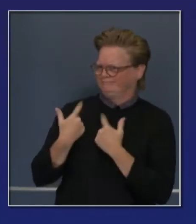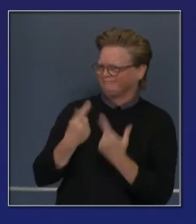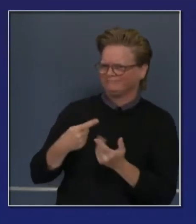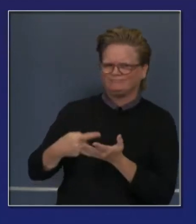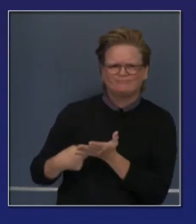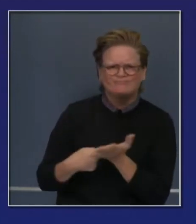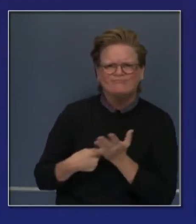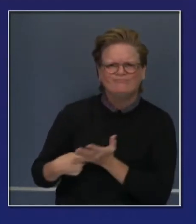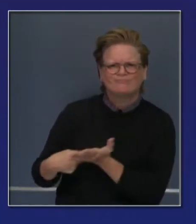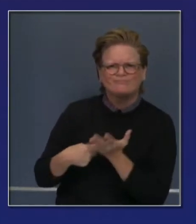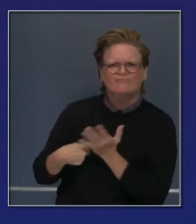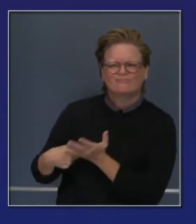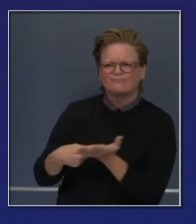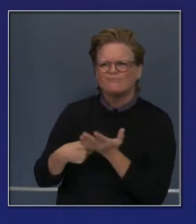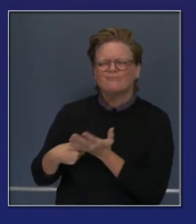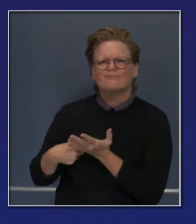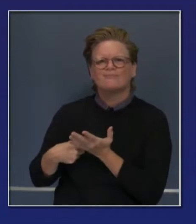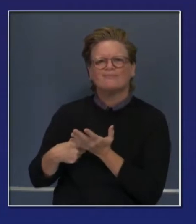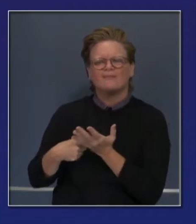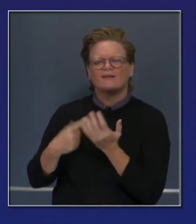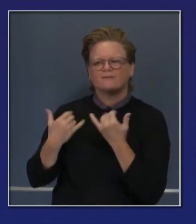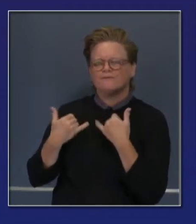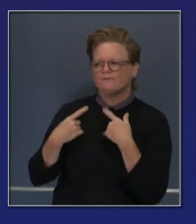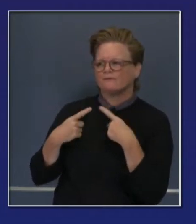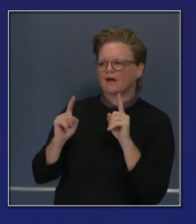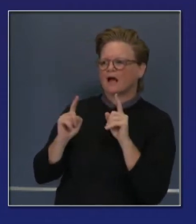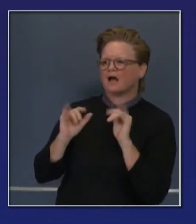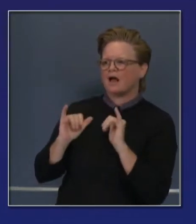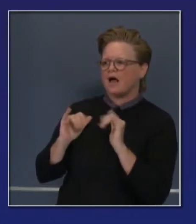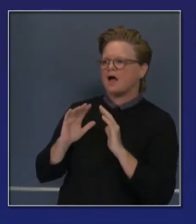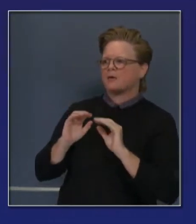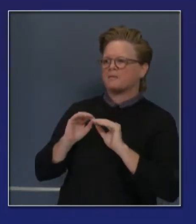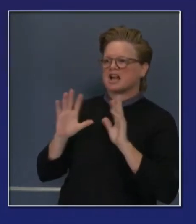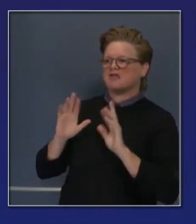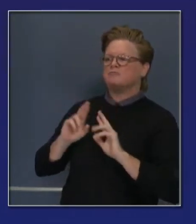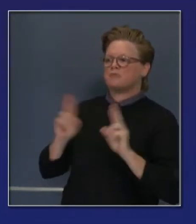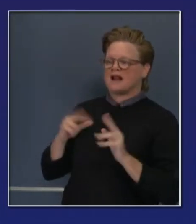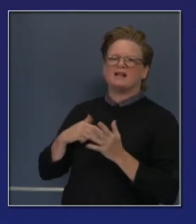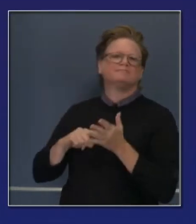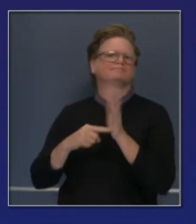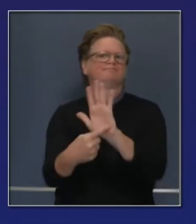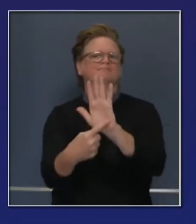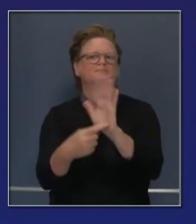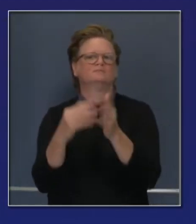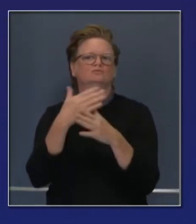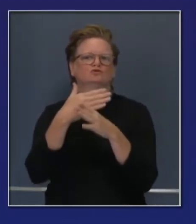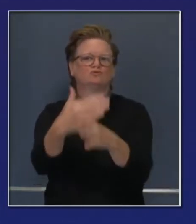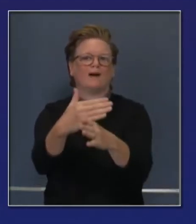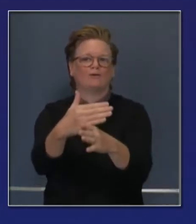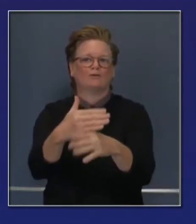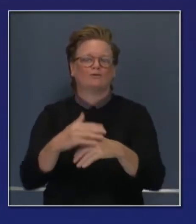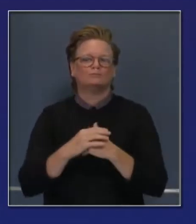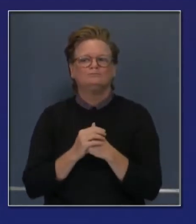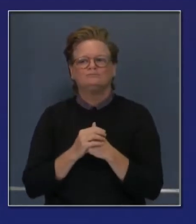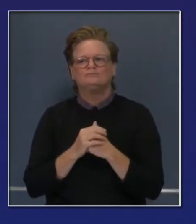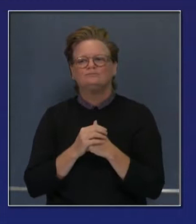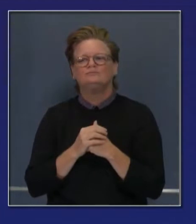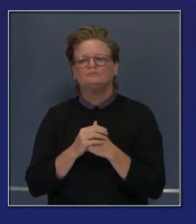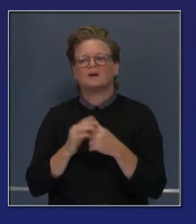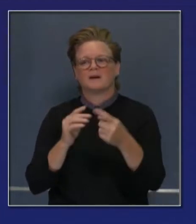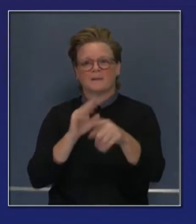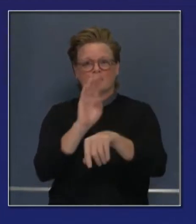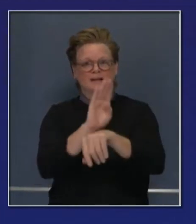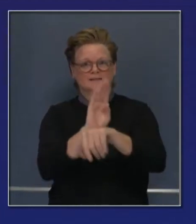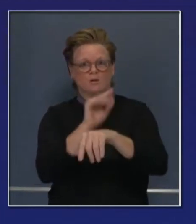health officers, but also within this frame, some clarity to the business sector. But again, it is driven